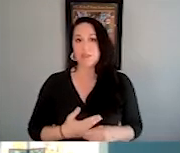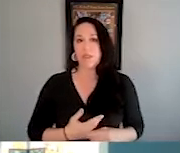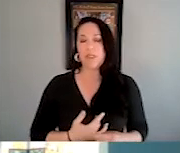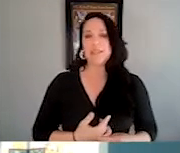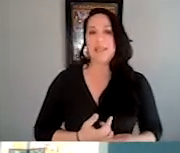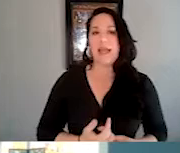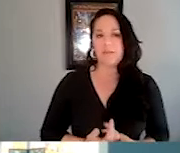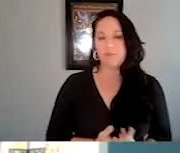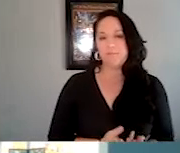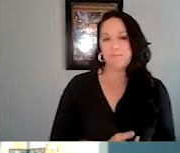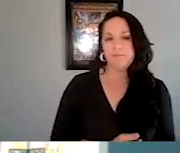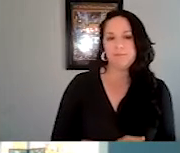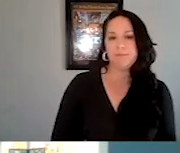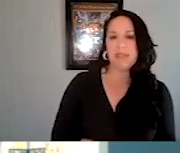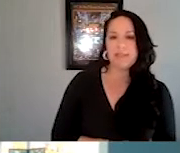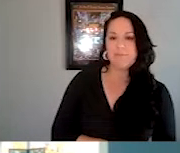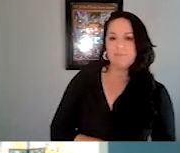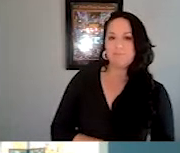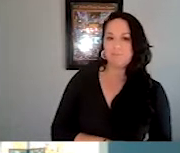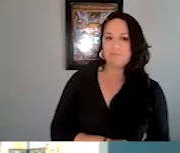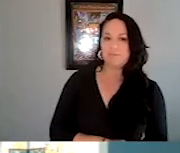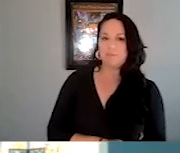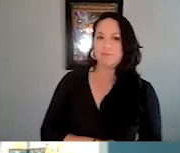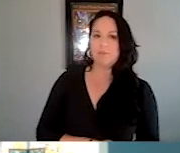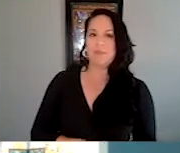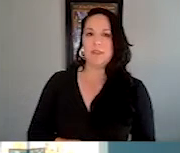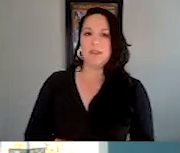happening so that we can stay ahead of them. Next slide.